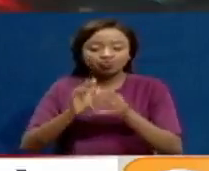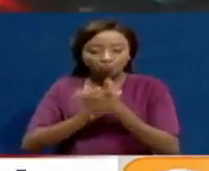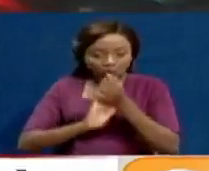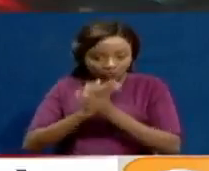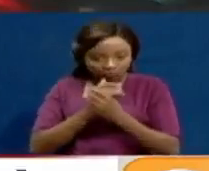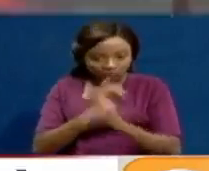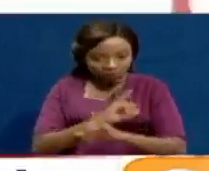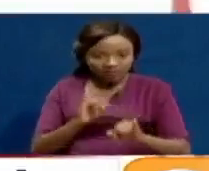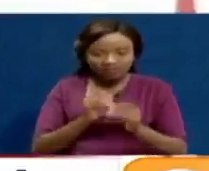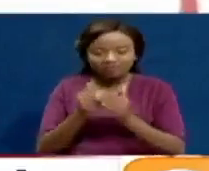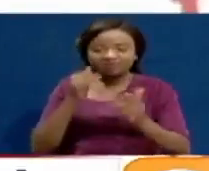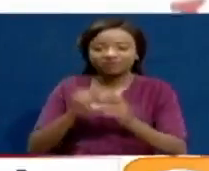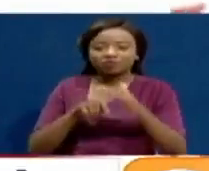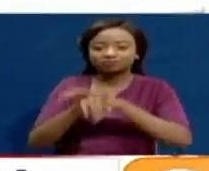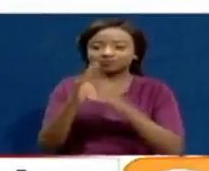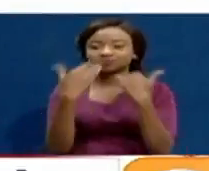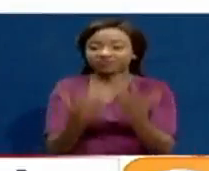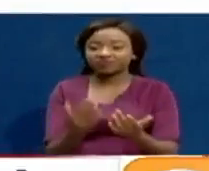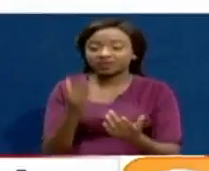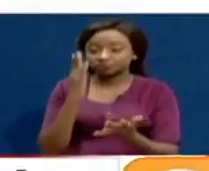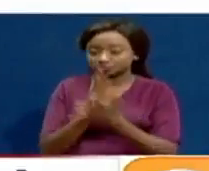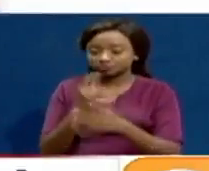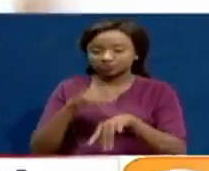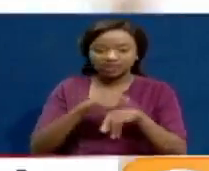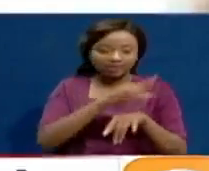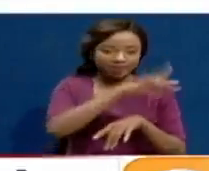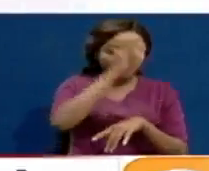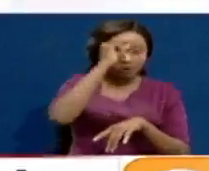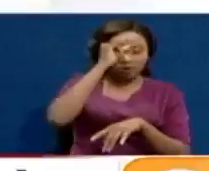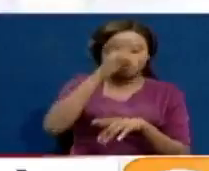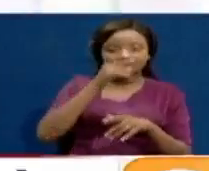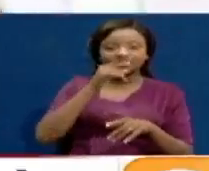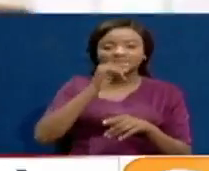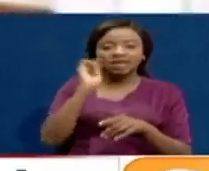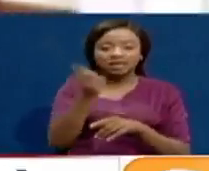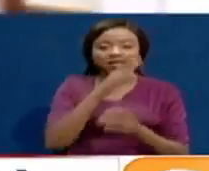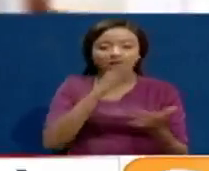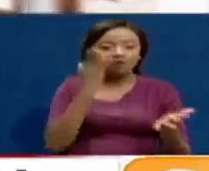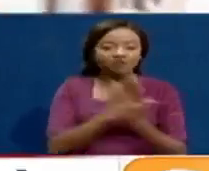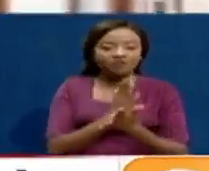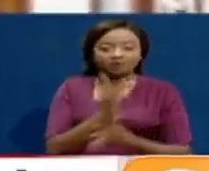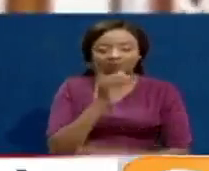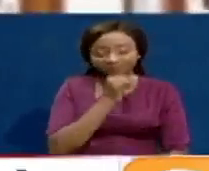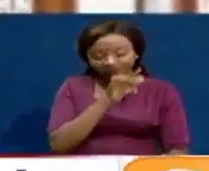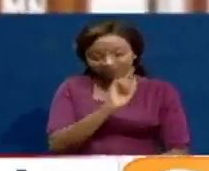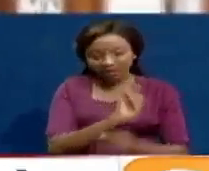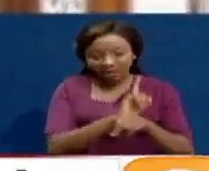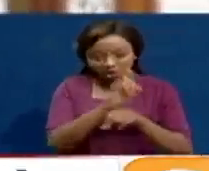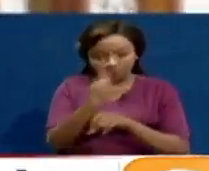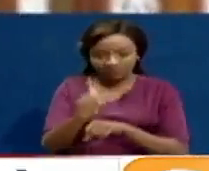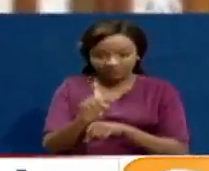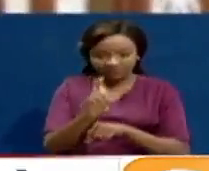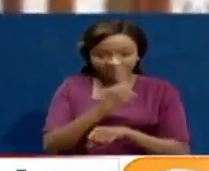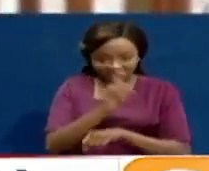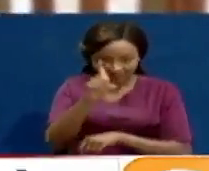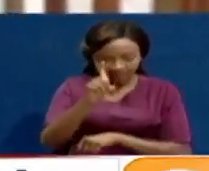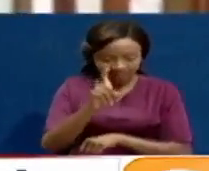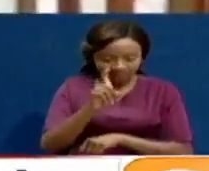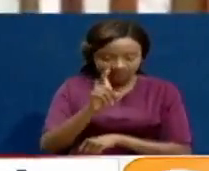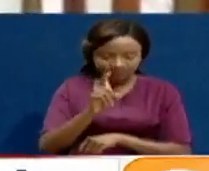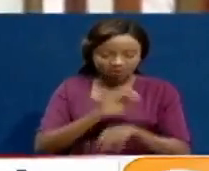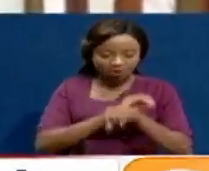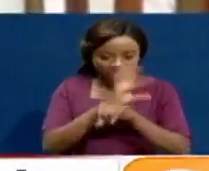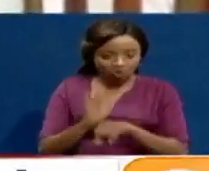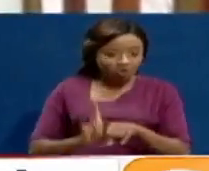ferry. Just a day after Kenya confirmed its first case of coronavirus, Mombasa County Emergency Response on